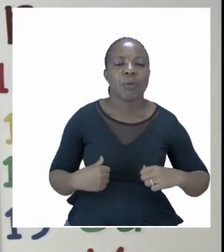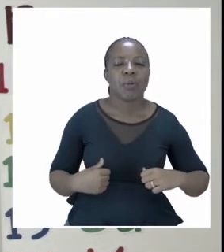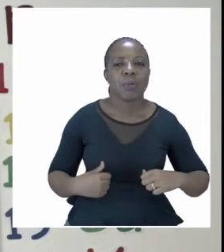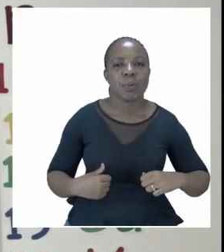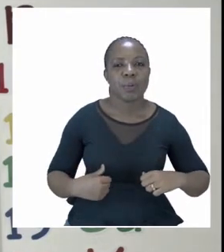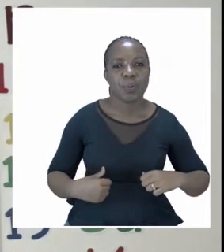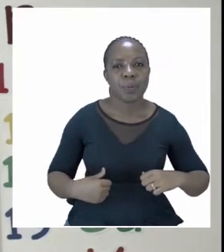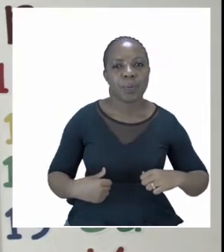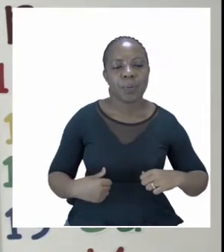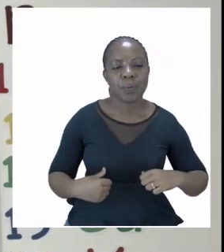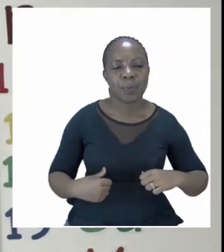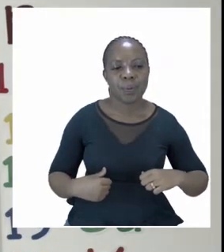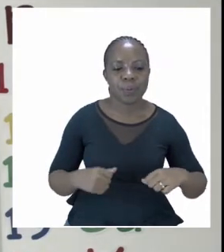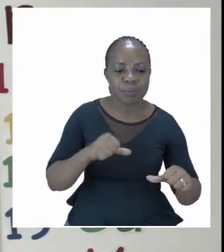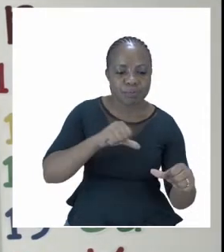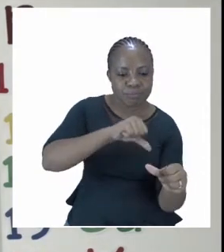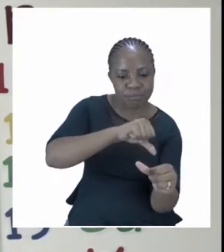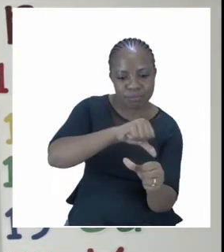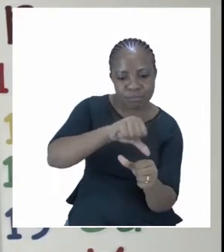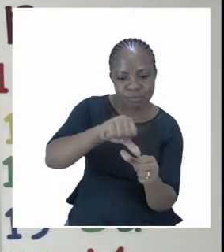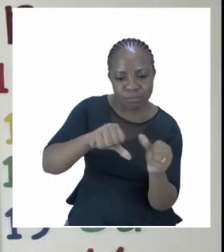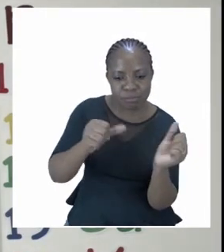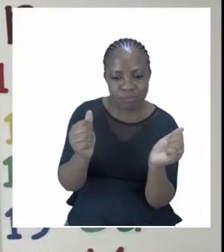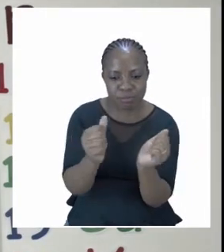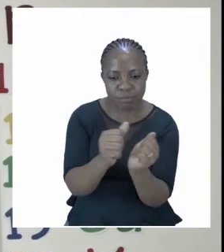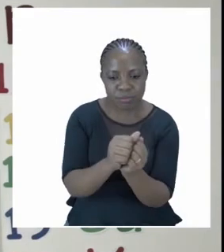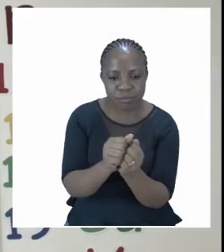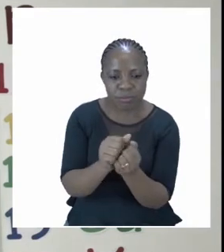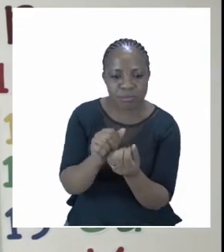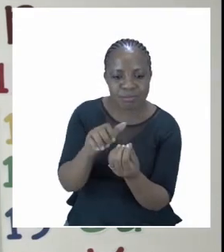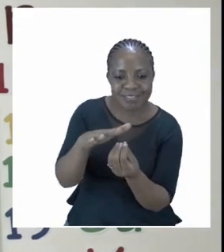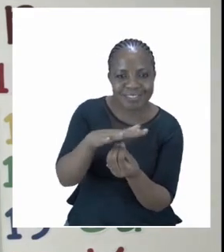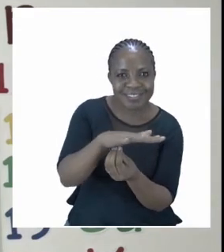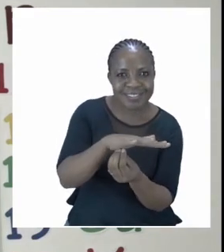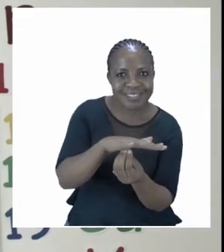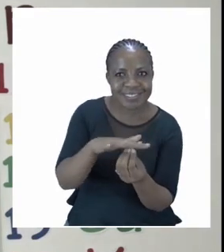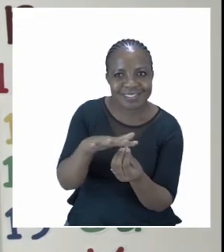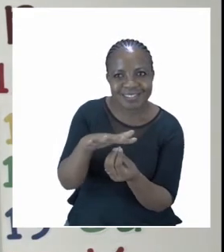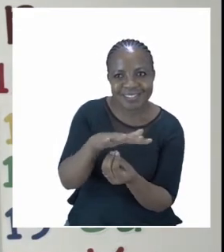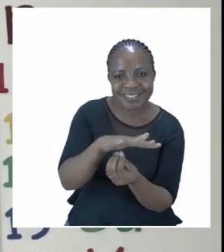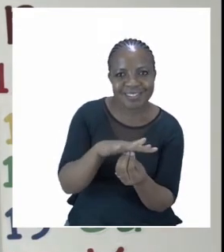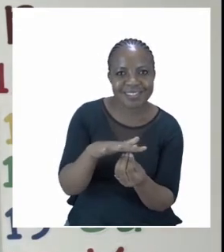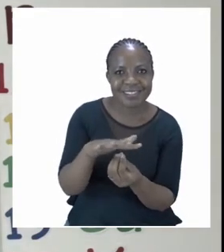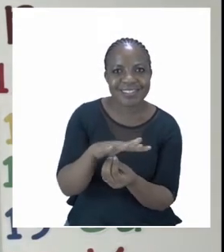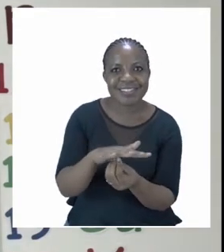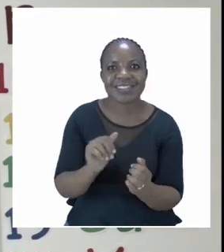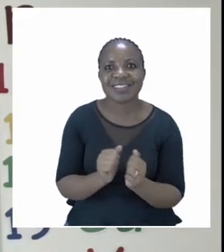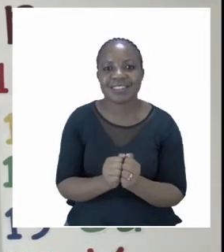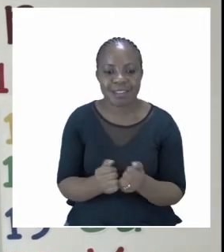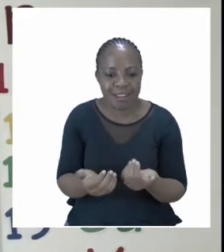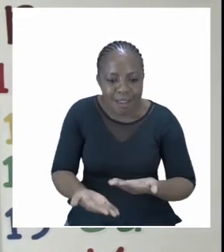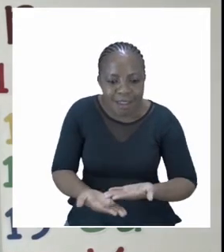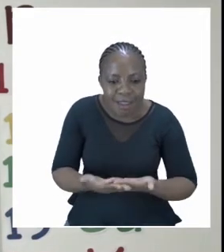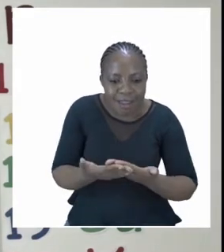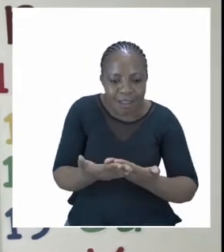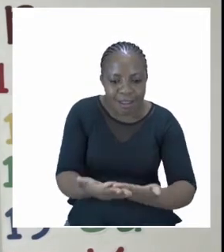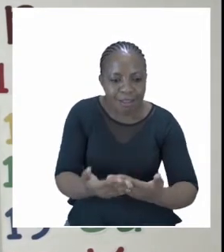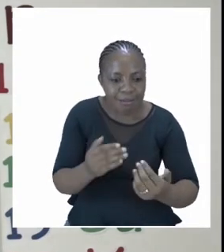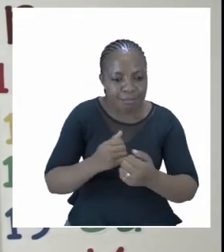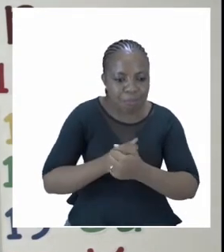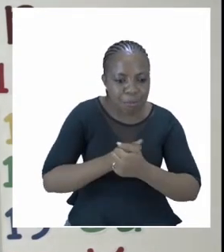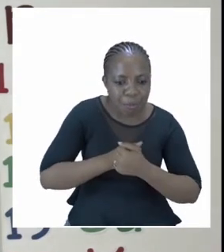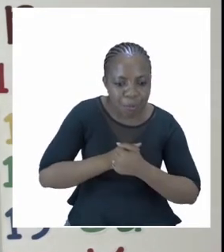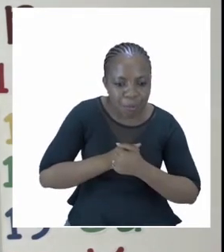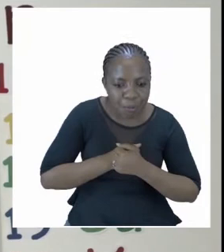our families. Some of you do a little bit of shopping with your parents and maybe some cleaning. Some of you go to church